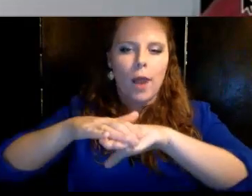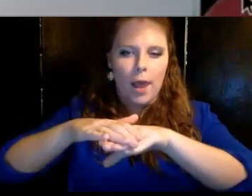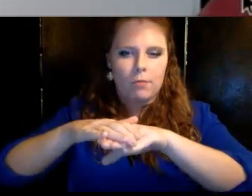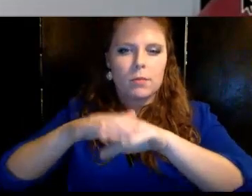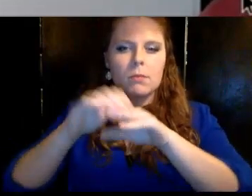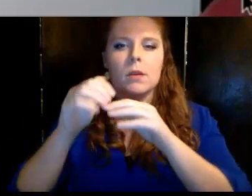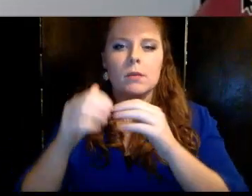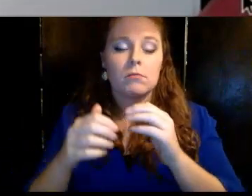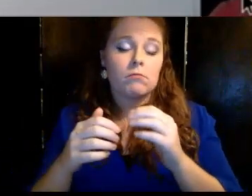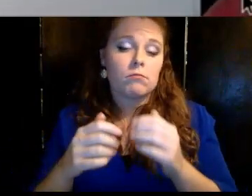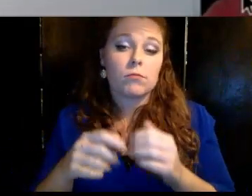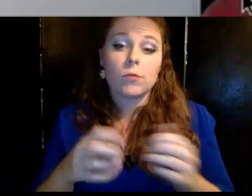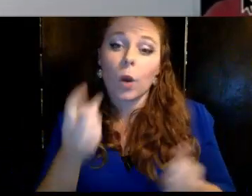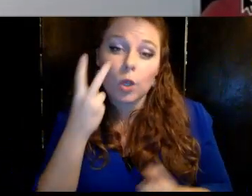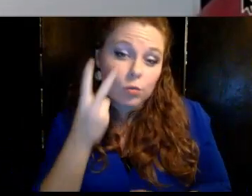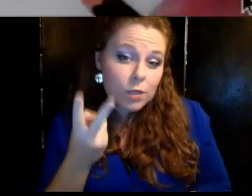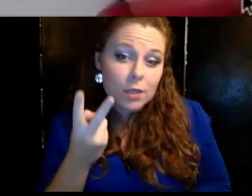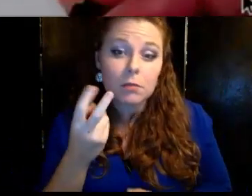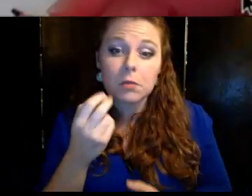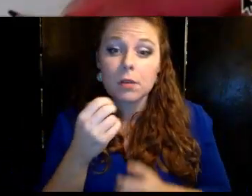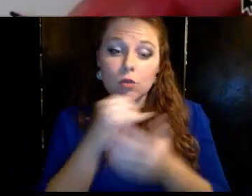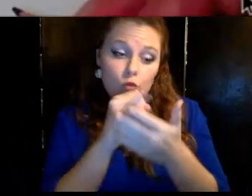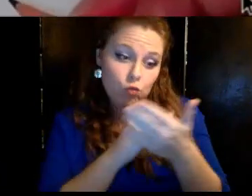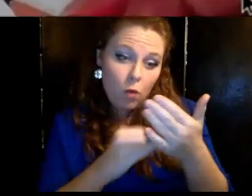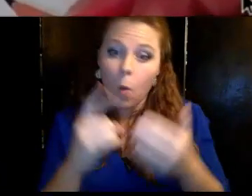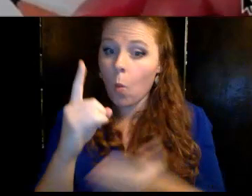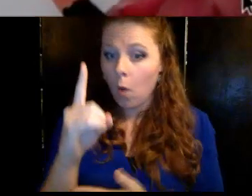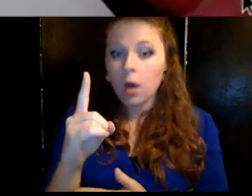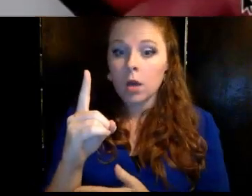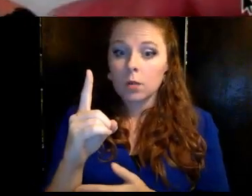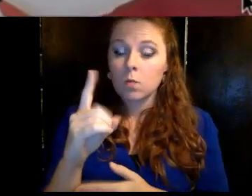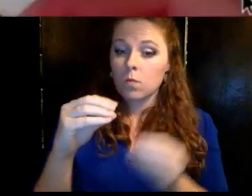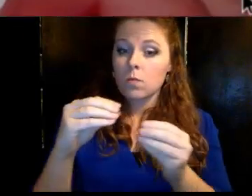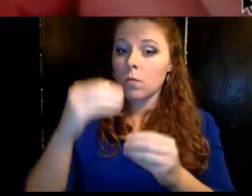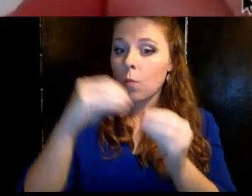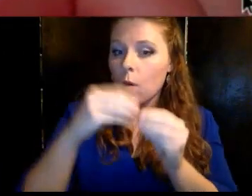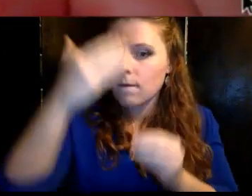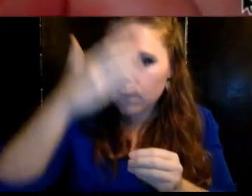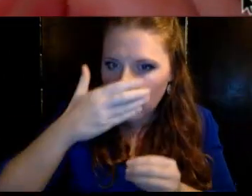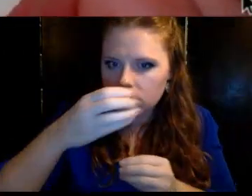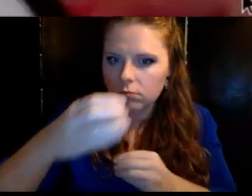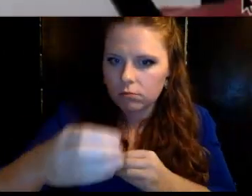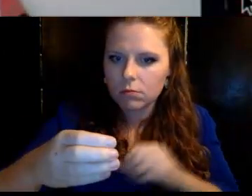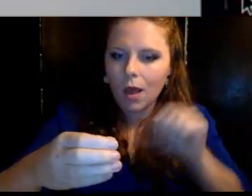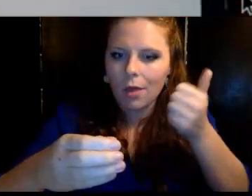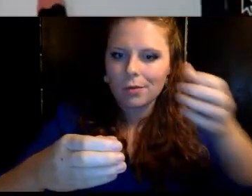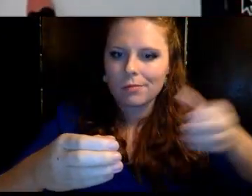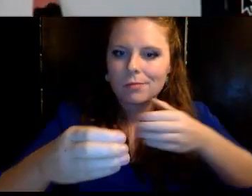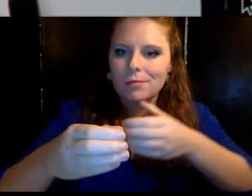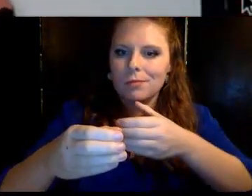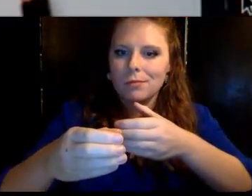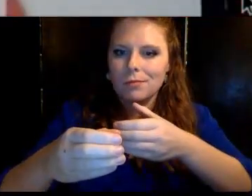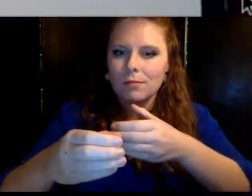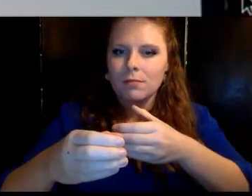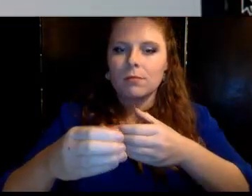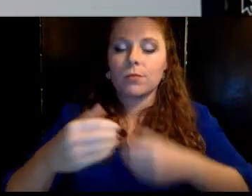drawing. Okay, so I just want you to see if you can draw one to look like it's in front of the other. So I've got on mine, I've